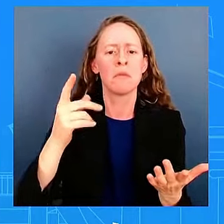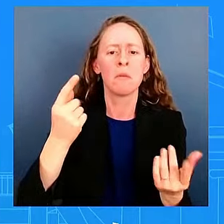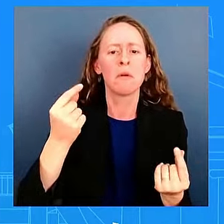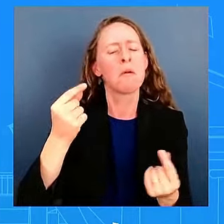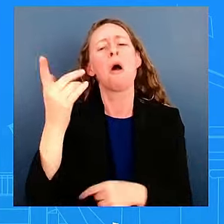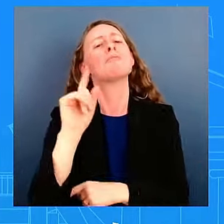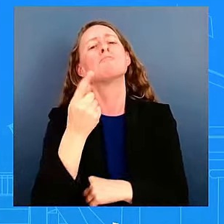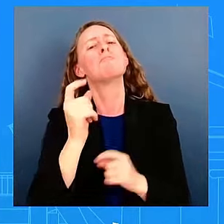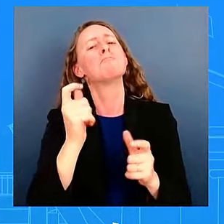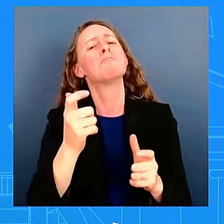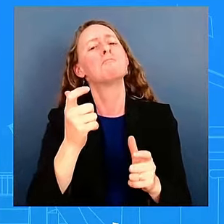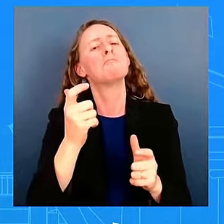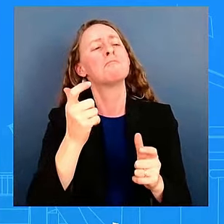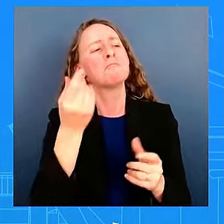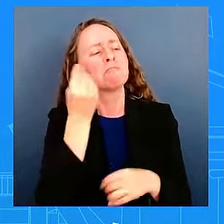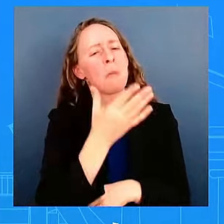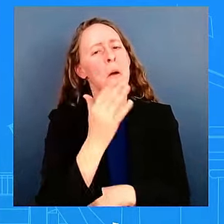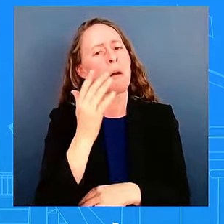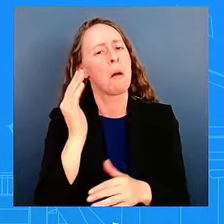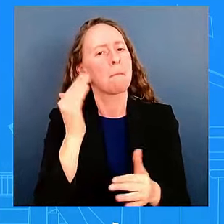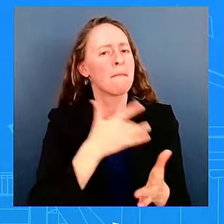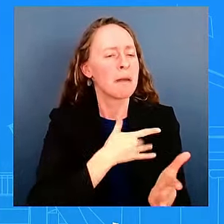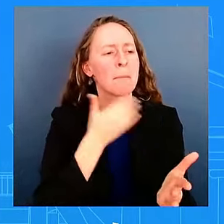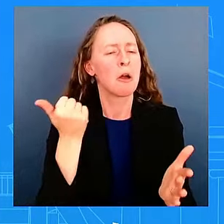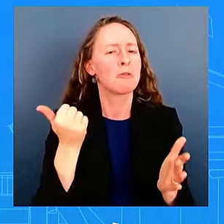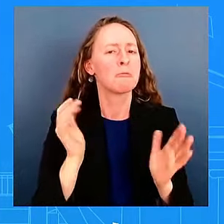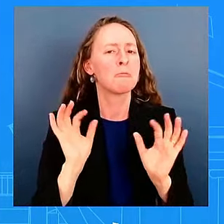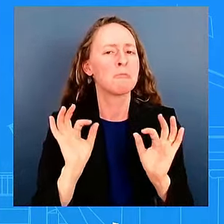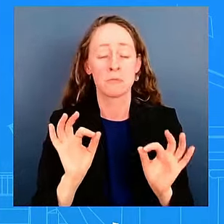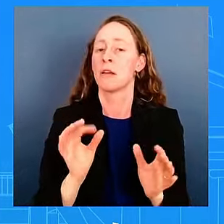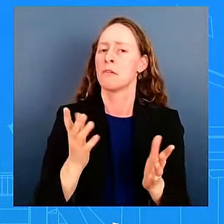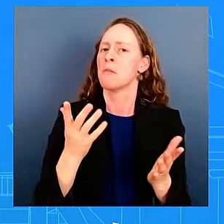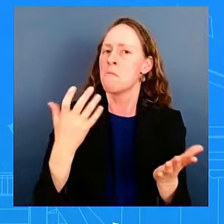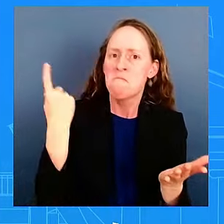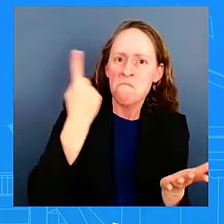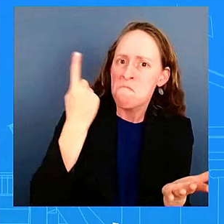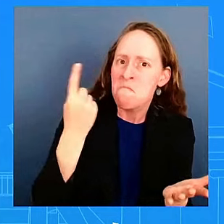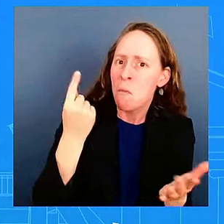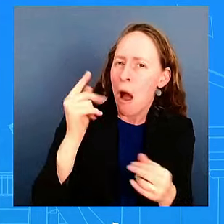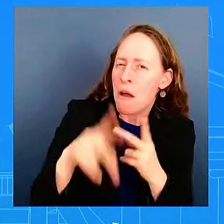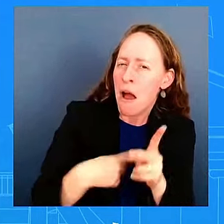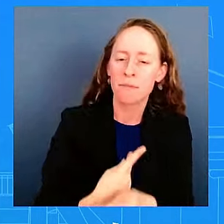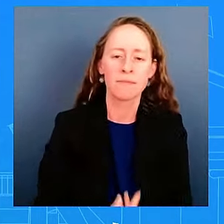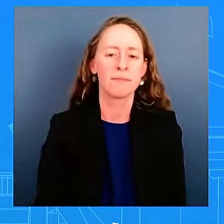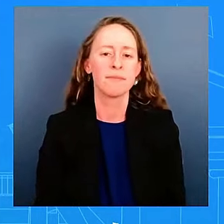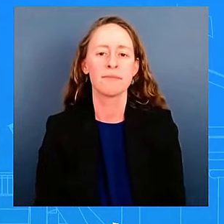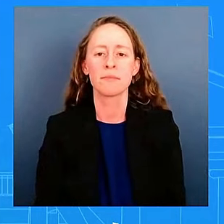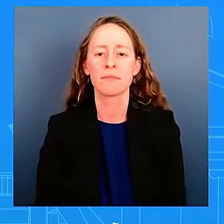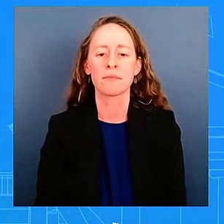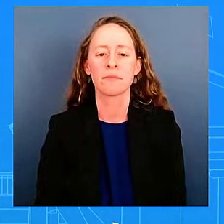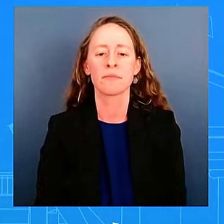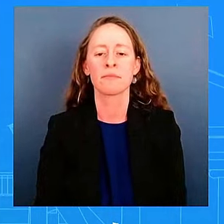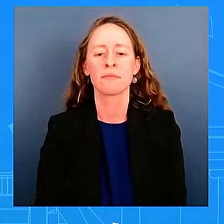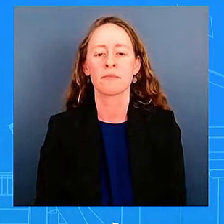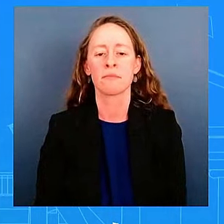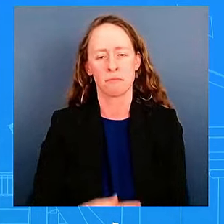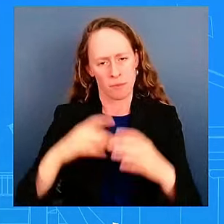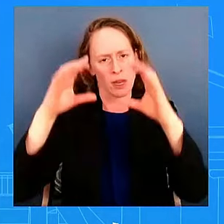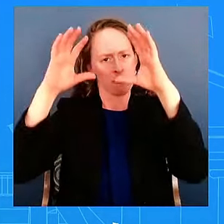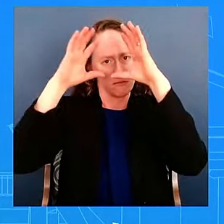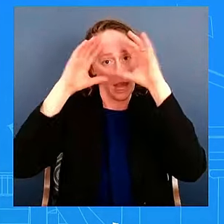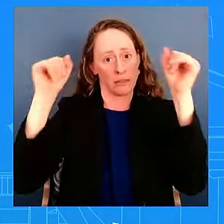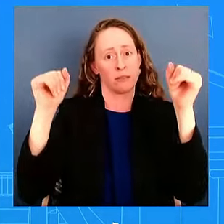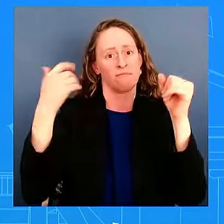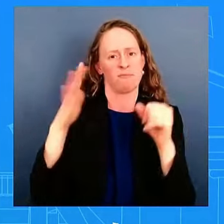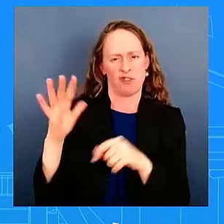to confirm for all of you. Obviously, the president said this as well, that they spoke the president said this on Sunday. Yesterday, he spoke with